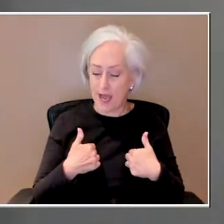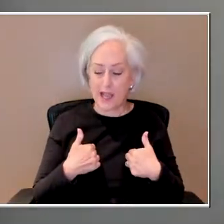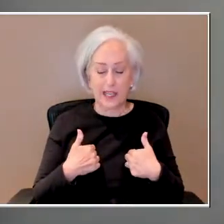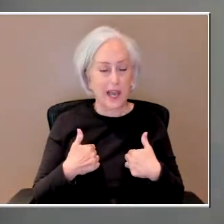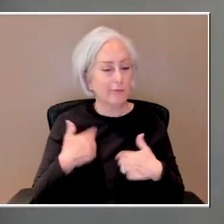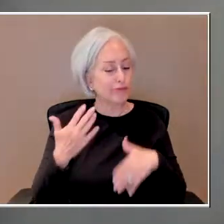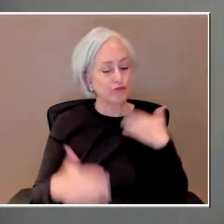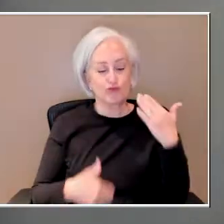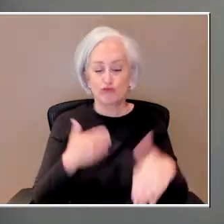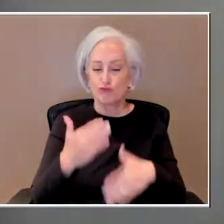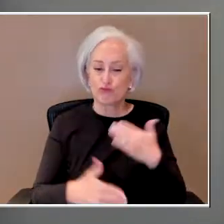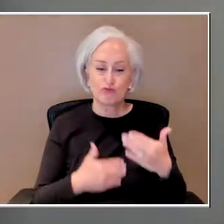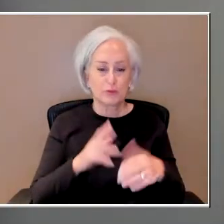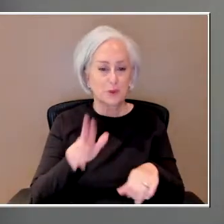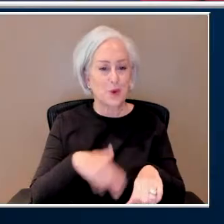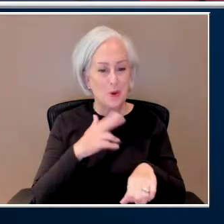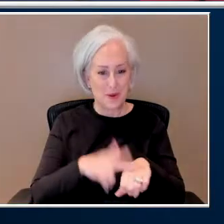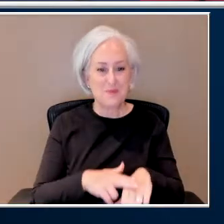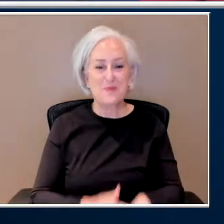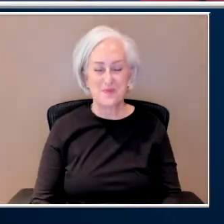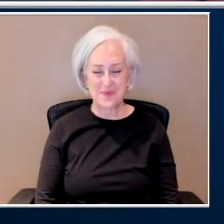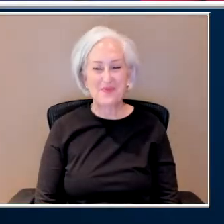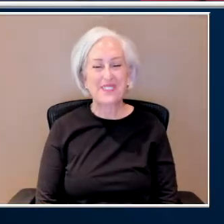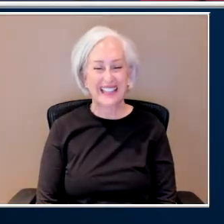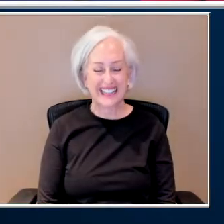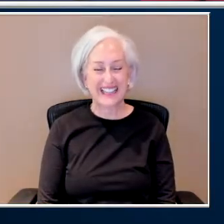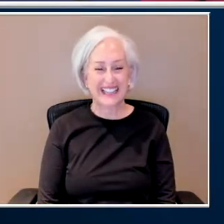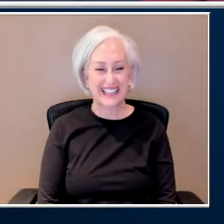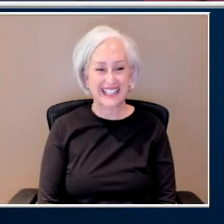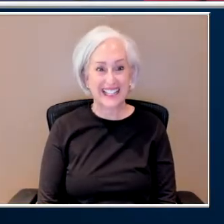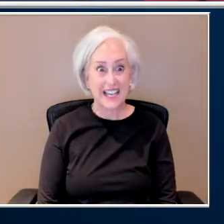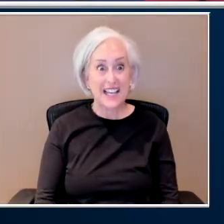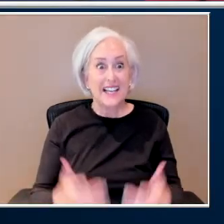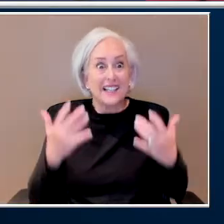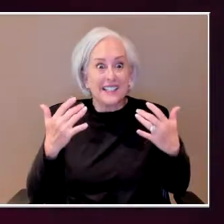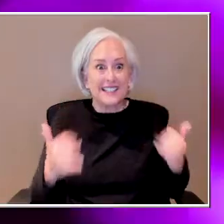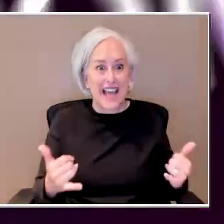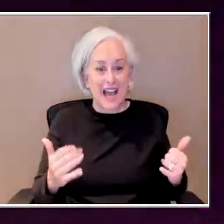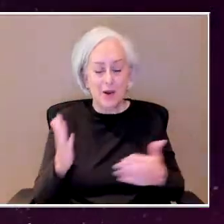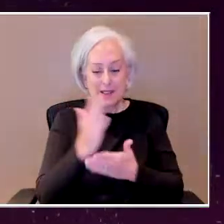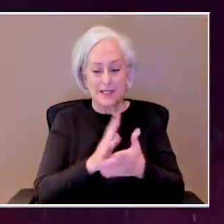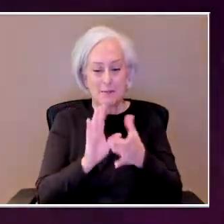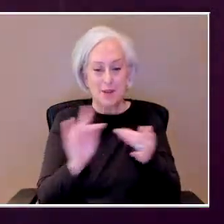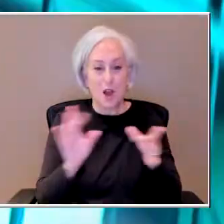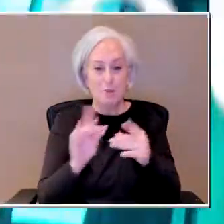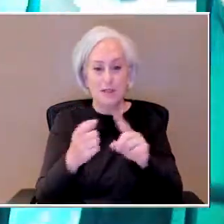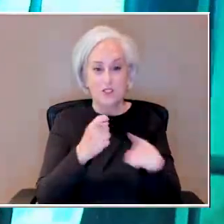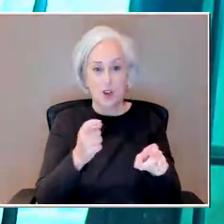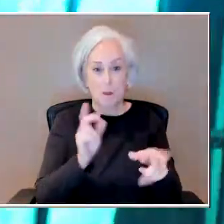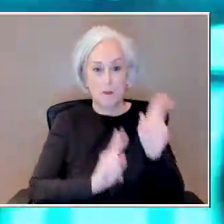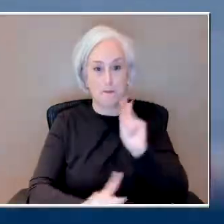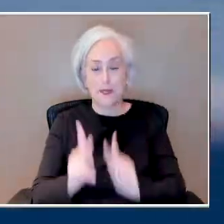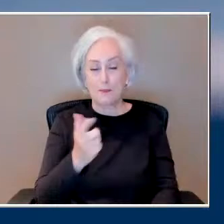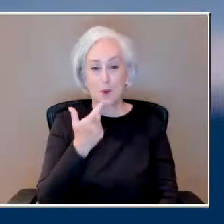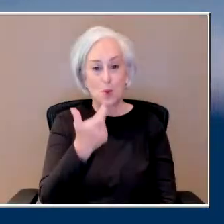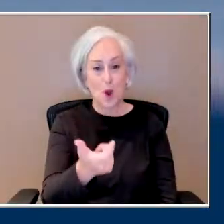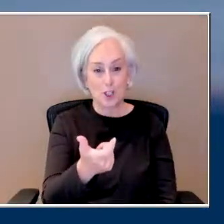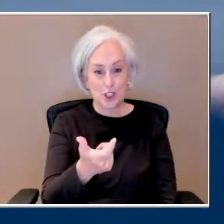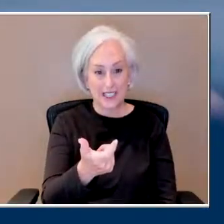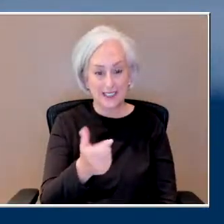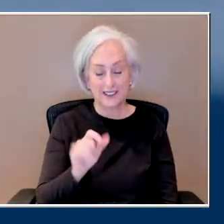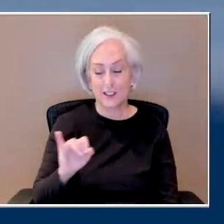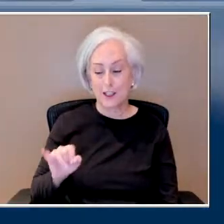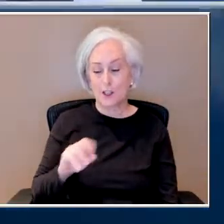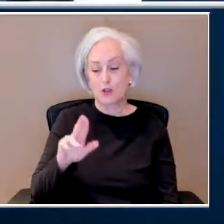as I normally would. Well, we want to get to some comments and questions from our viewers this morning. Jill has a question. Will